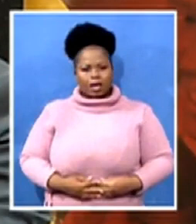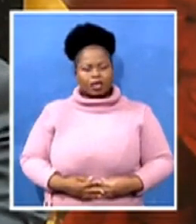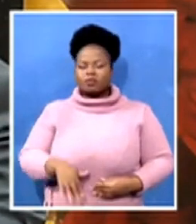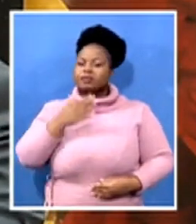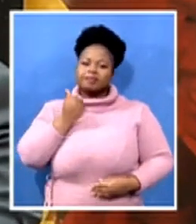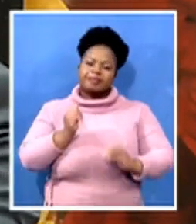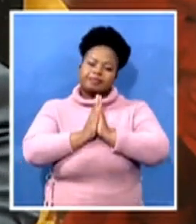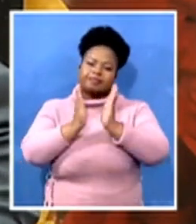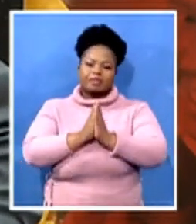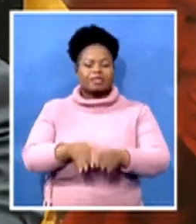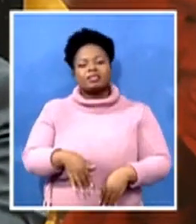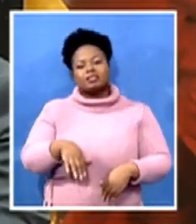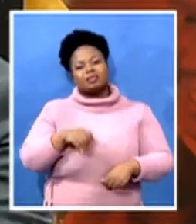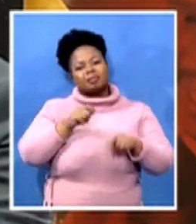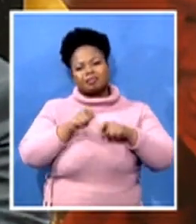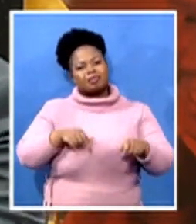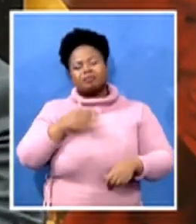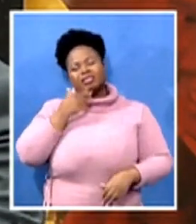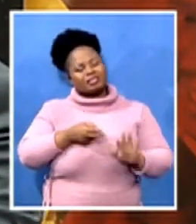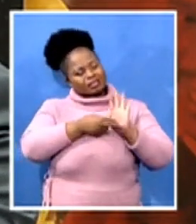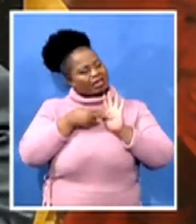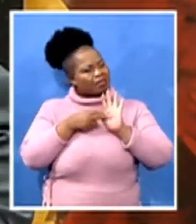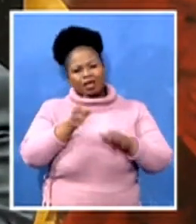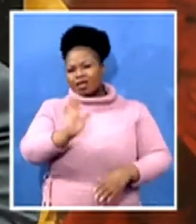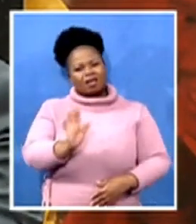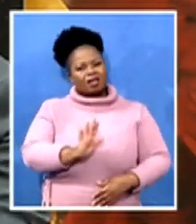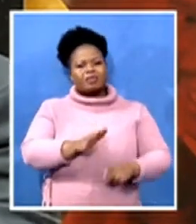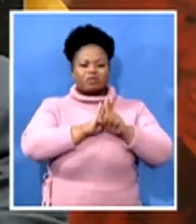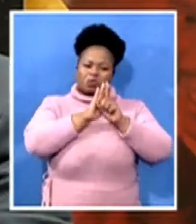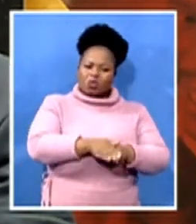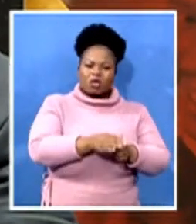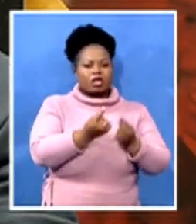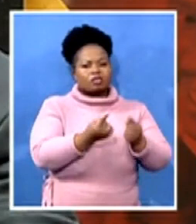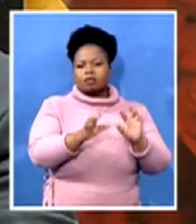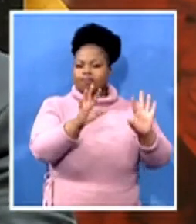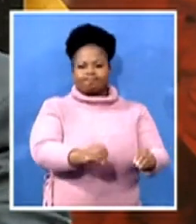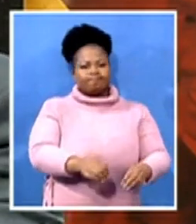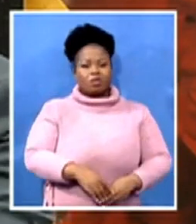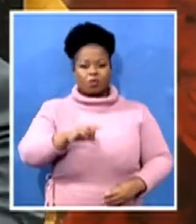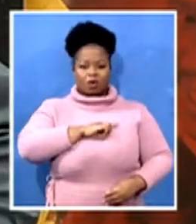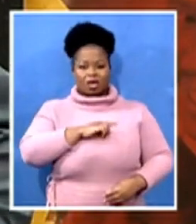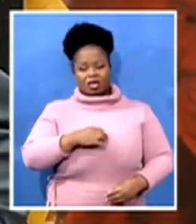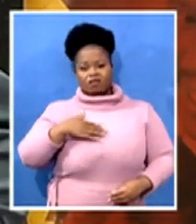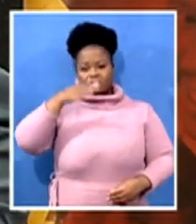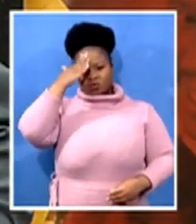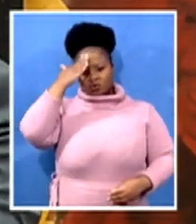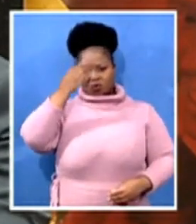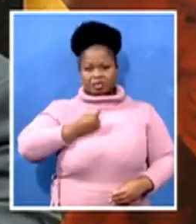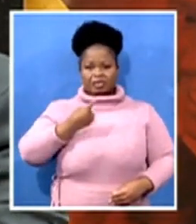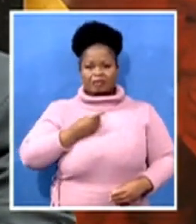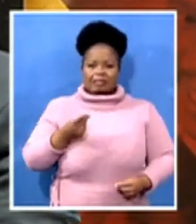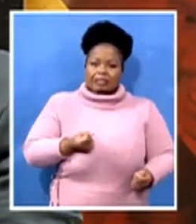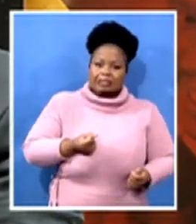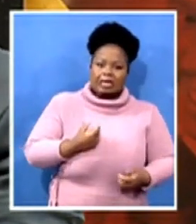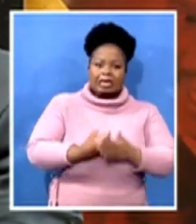yestigma masahlukane nayo. Umuntu othe wazibona eselishweni lofumana le ntsholongwane makanikwe inkxaso,